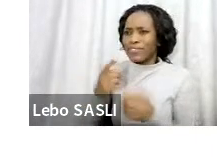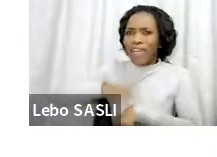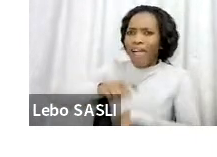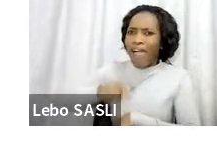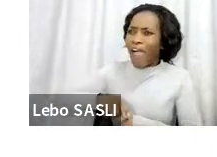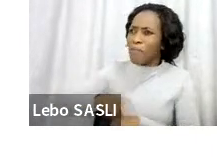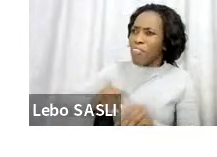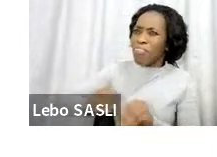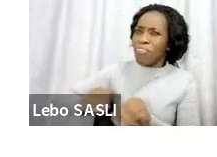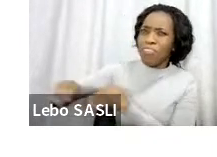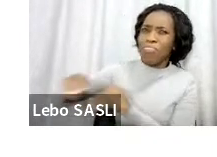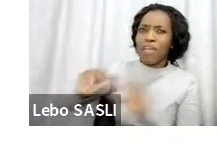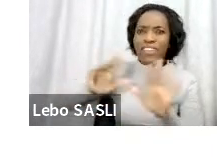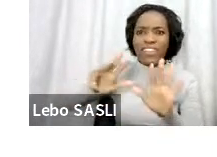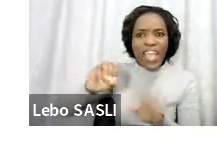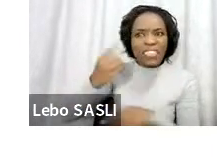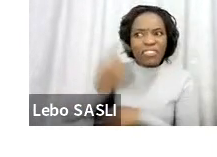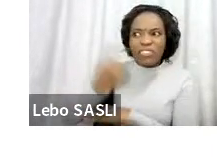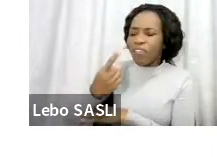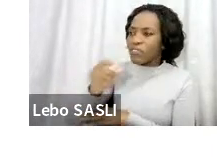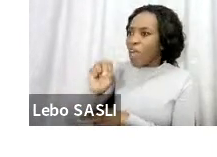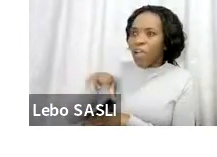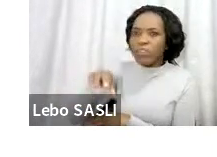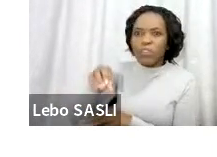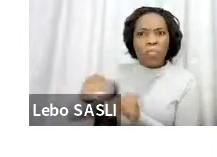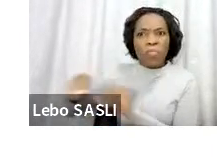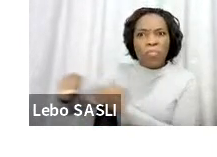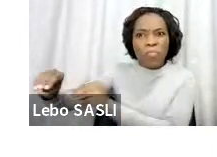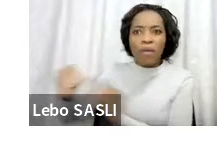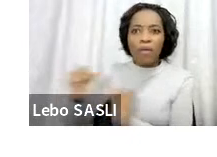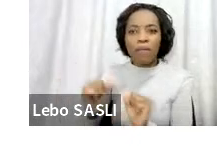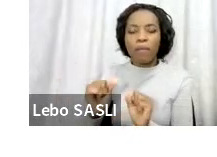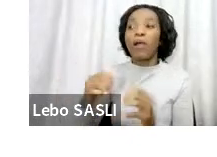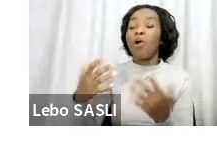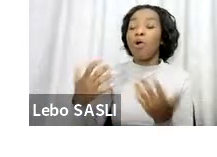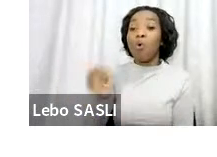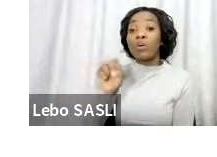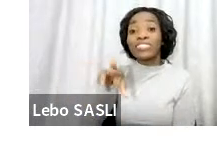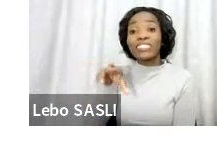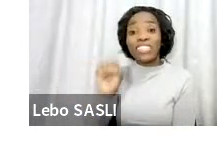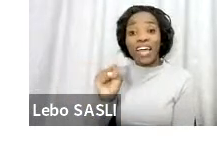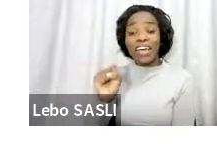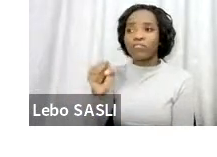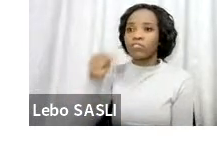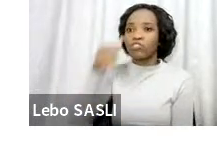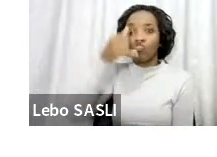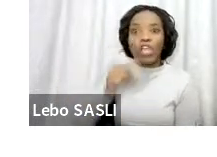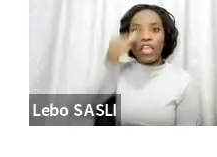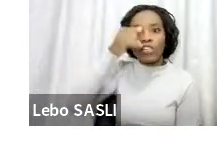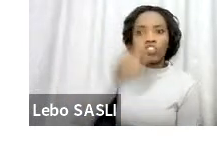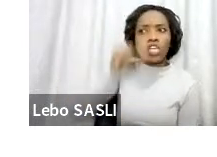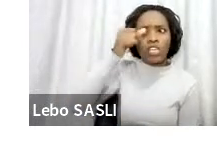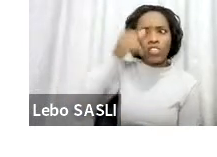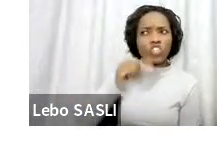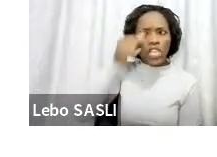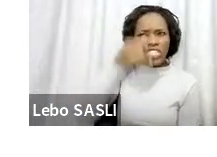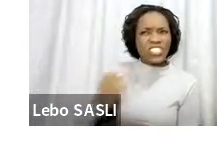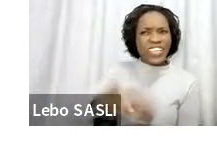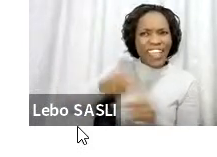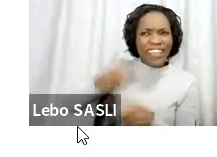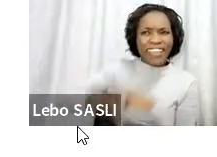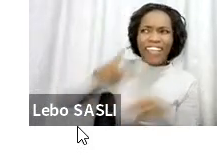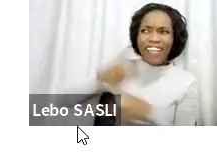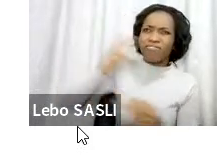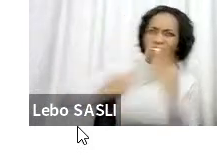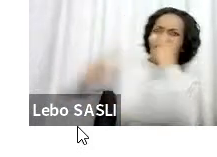an example of 90 days. SARS creates a consistency check case on a VAT period to conduct